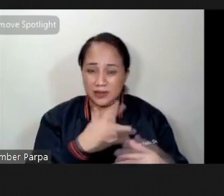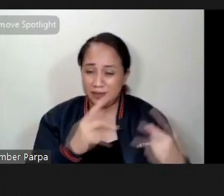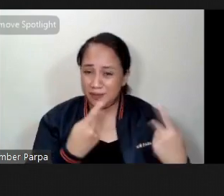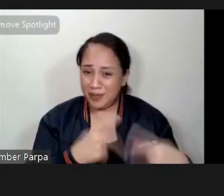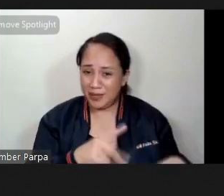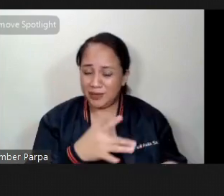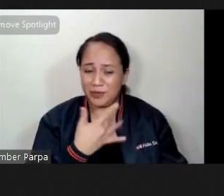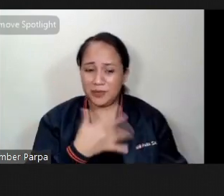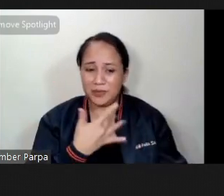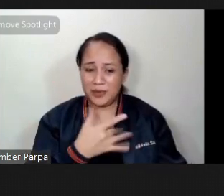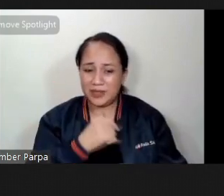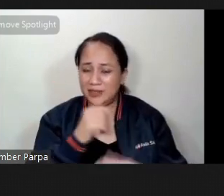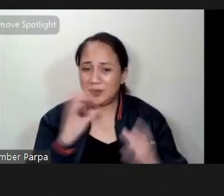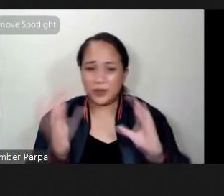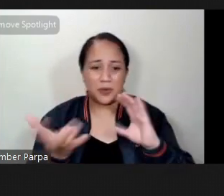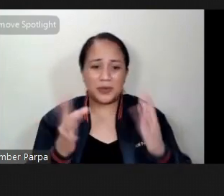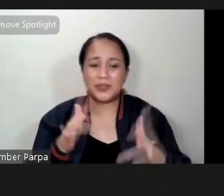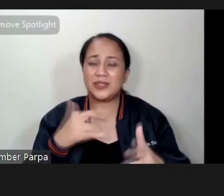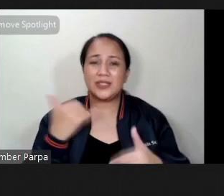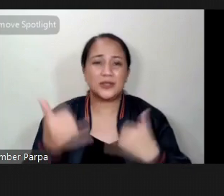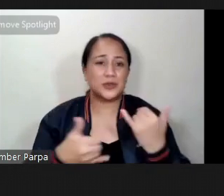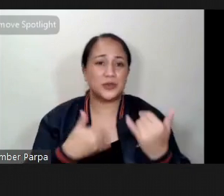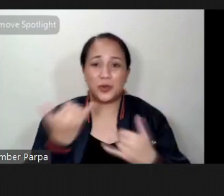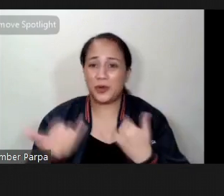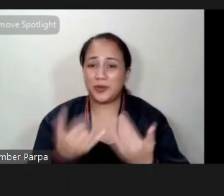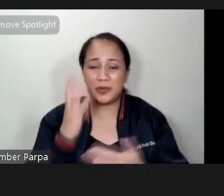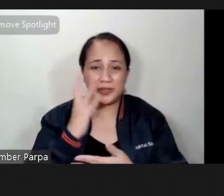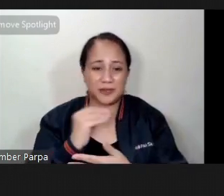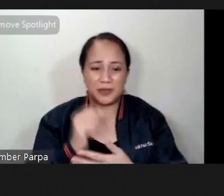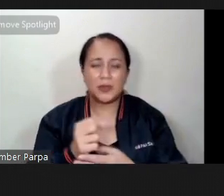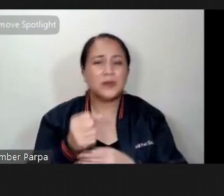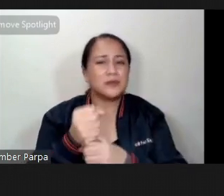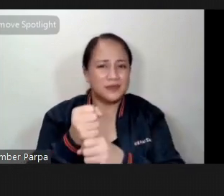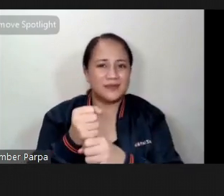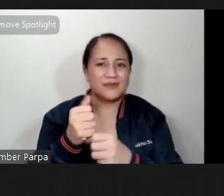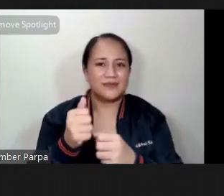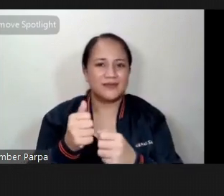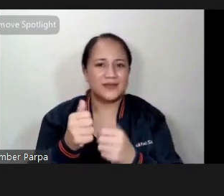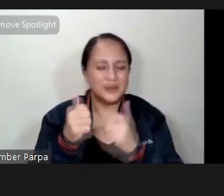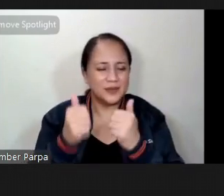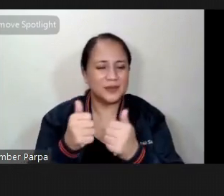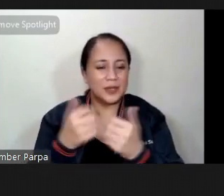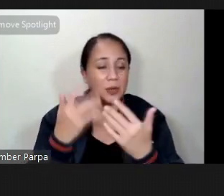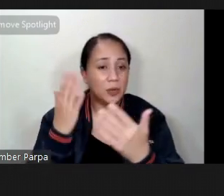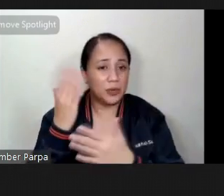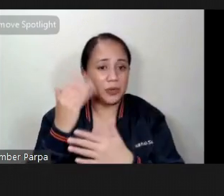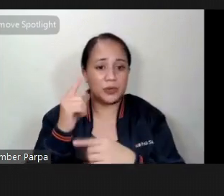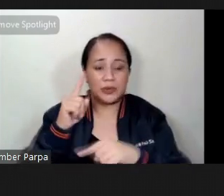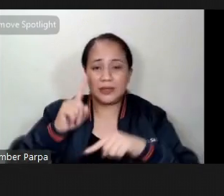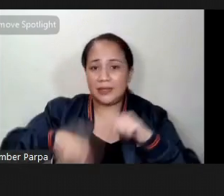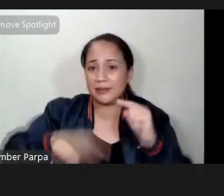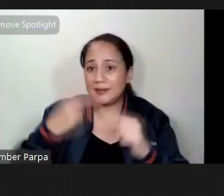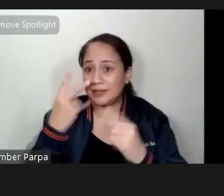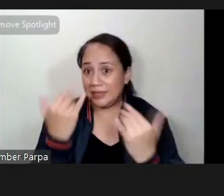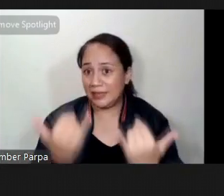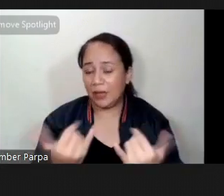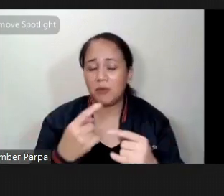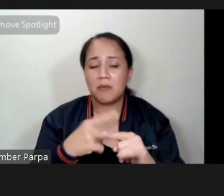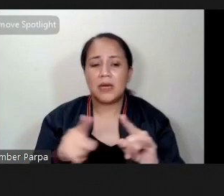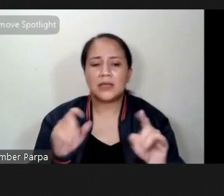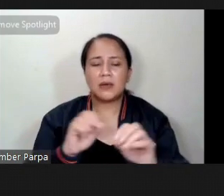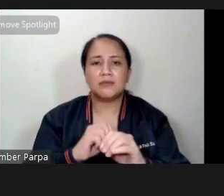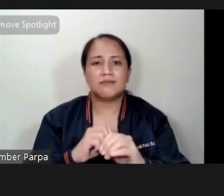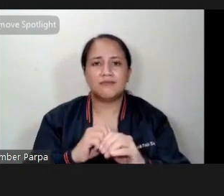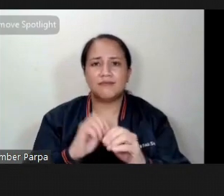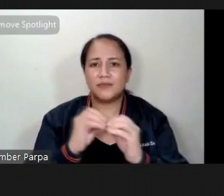can't compare to the joy that's coming. Hold on to that. You can't see it now, but there are brighter days